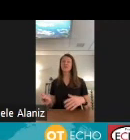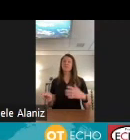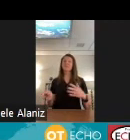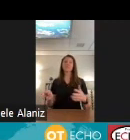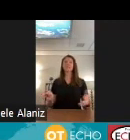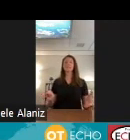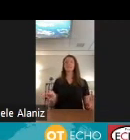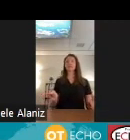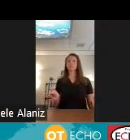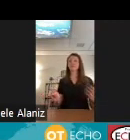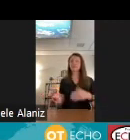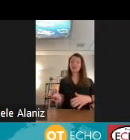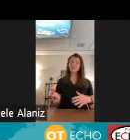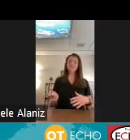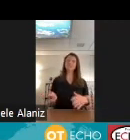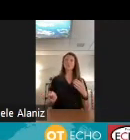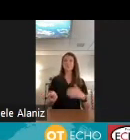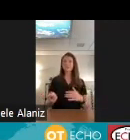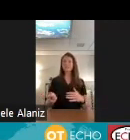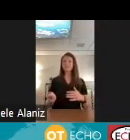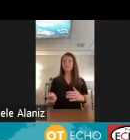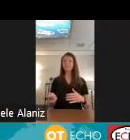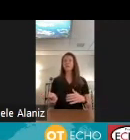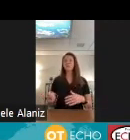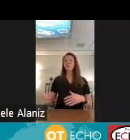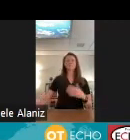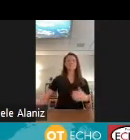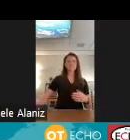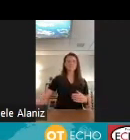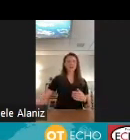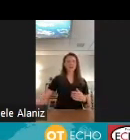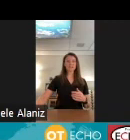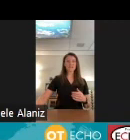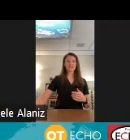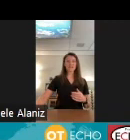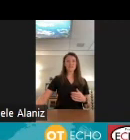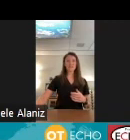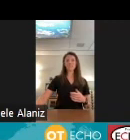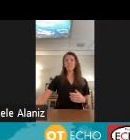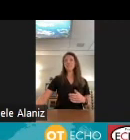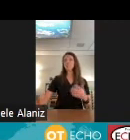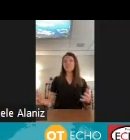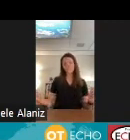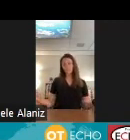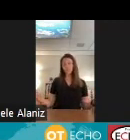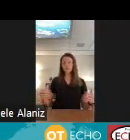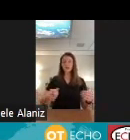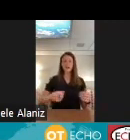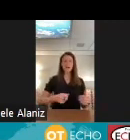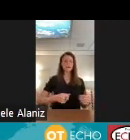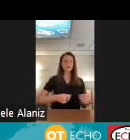So maybe embedding novelty or randomness, or doing different cognitive tasks with it. So for